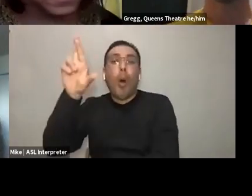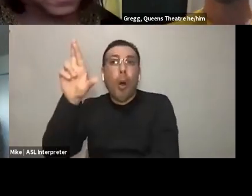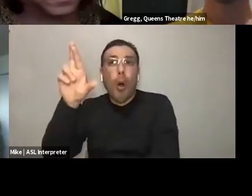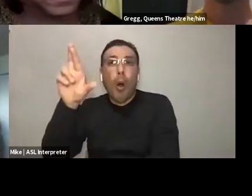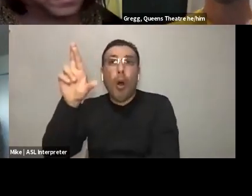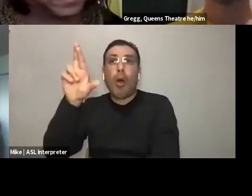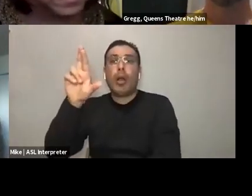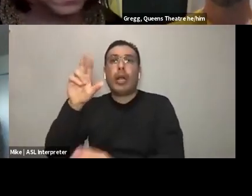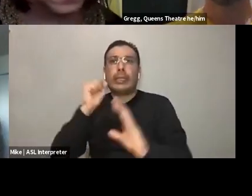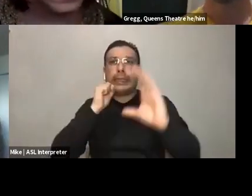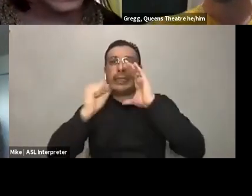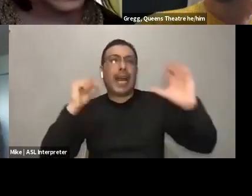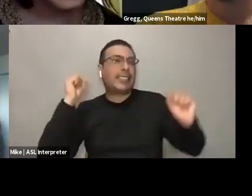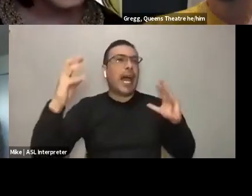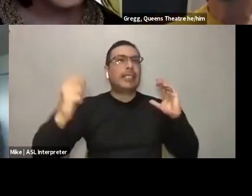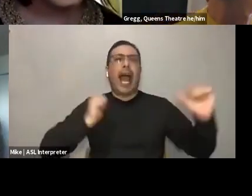same call?